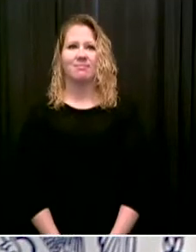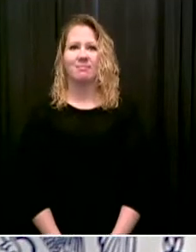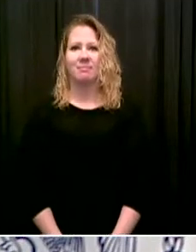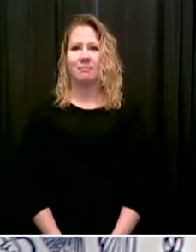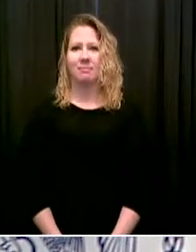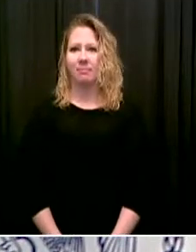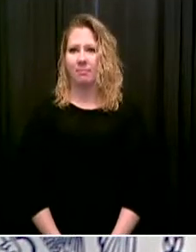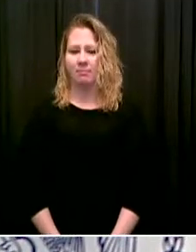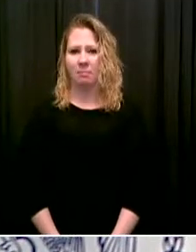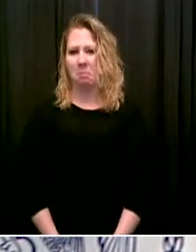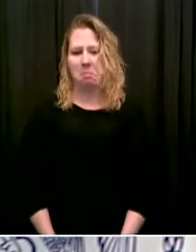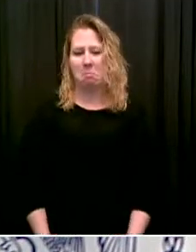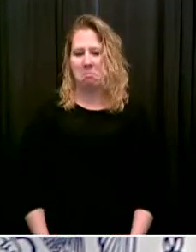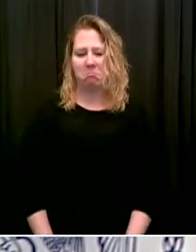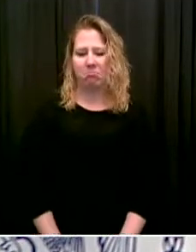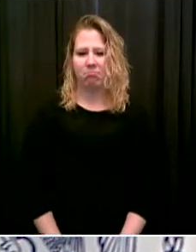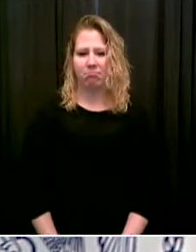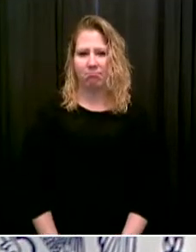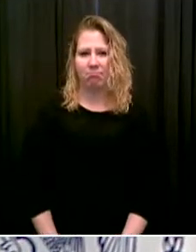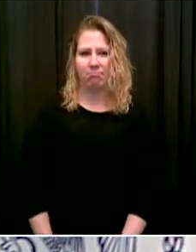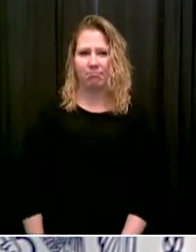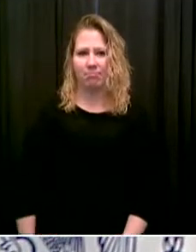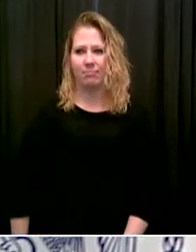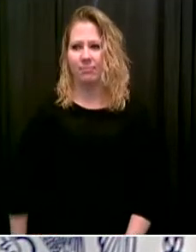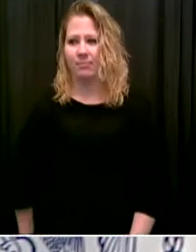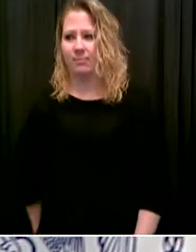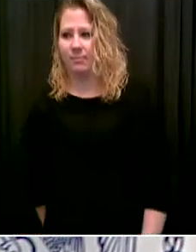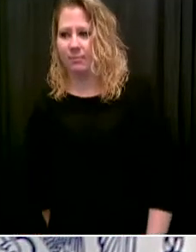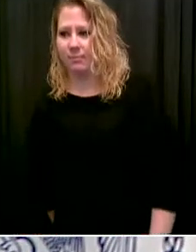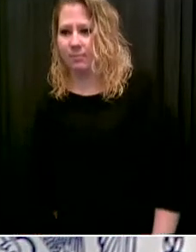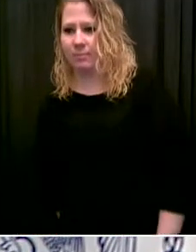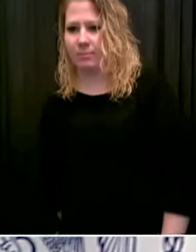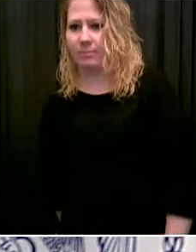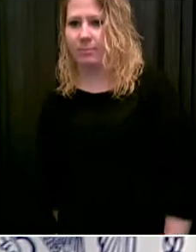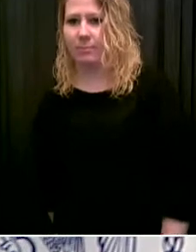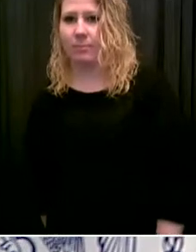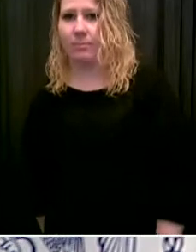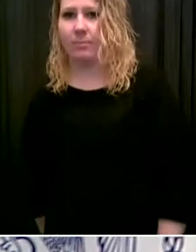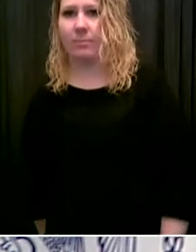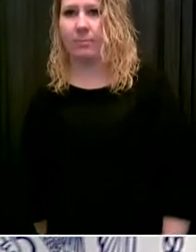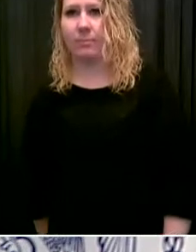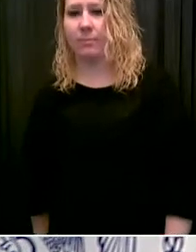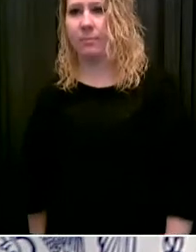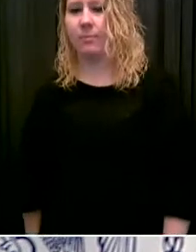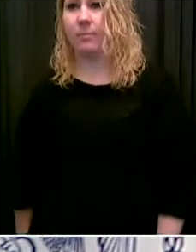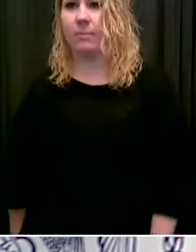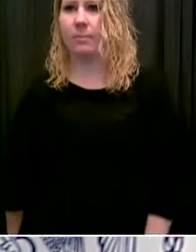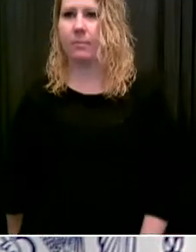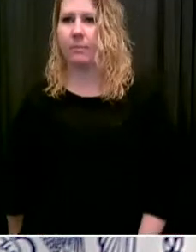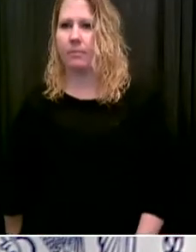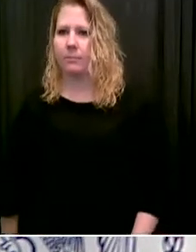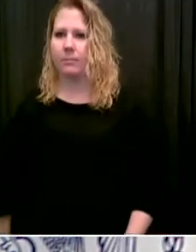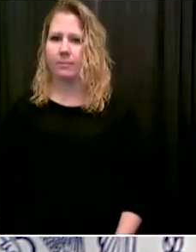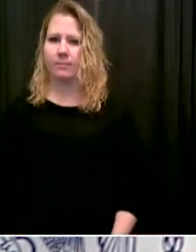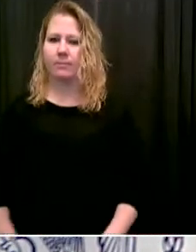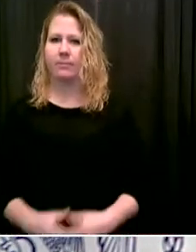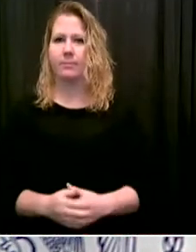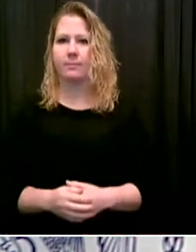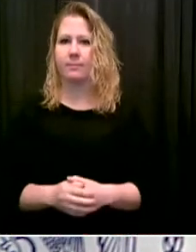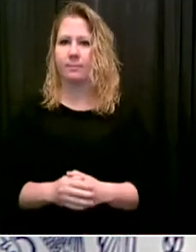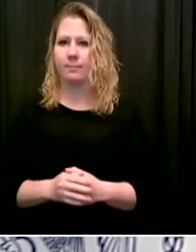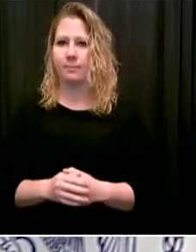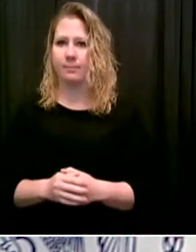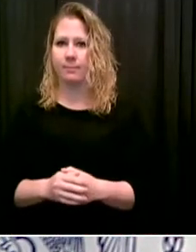eventos comunitarios para mantener a nuestros niños a salvo. With that, let's turn to our colleagues in the